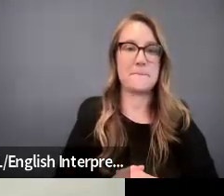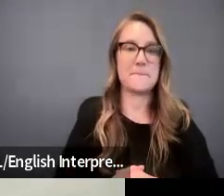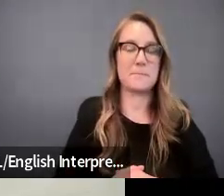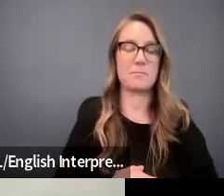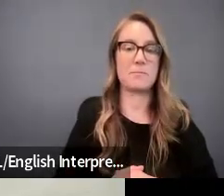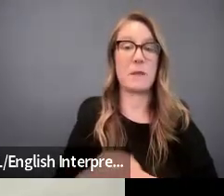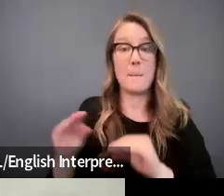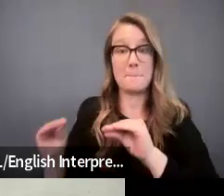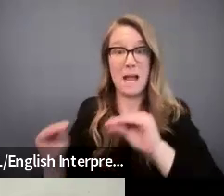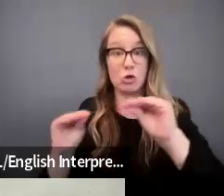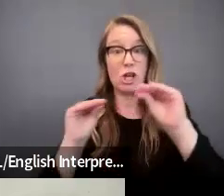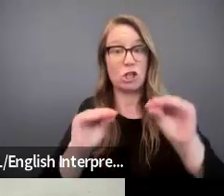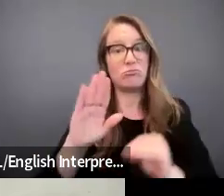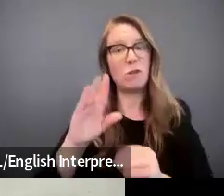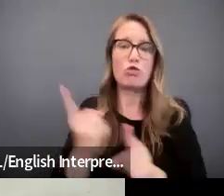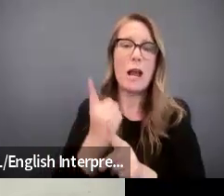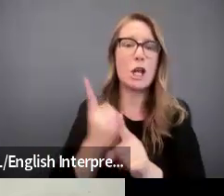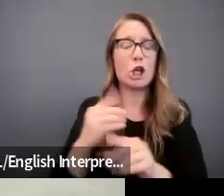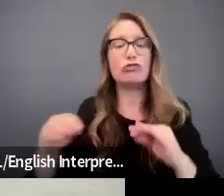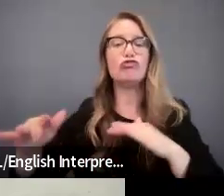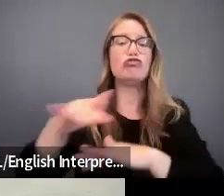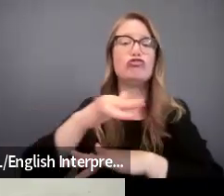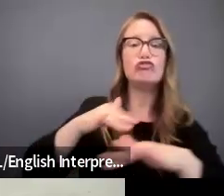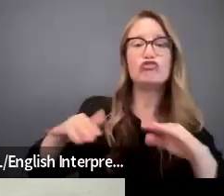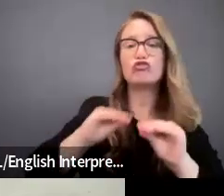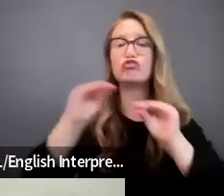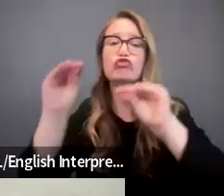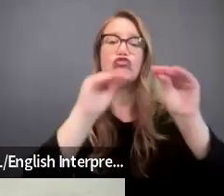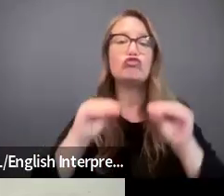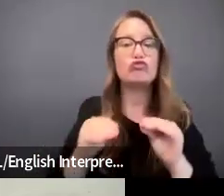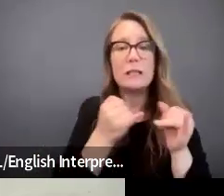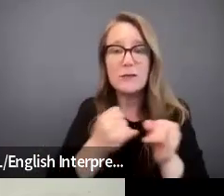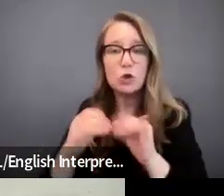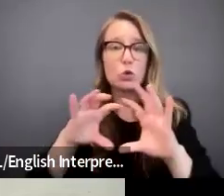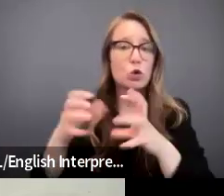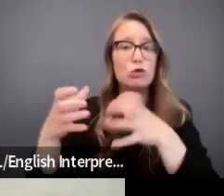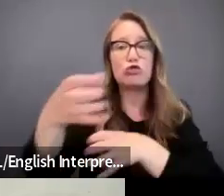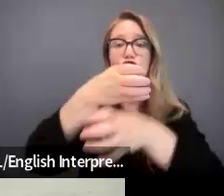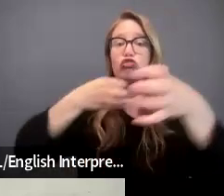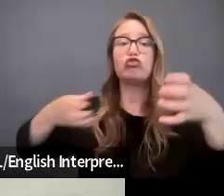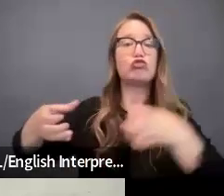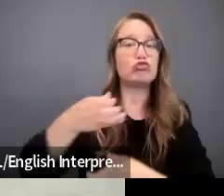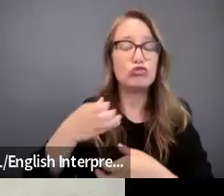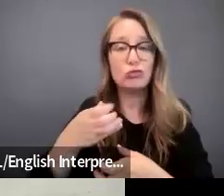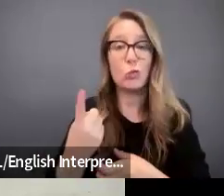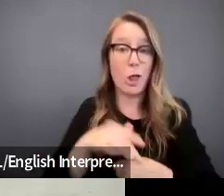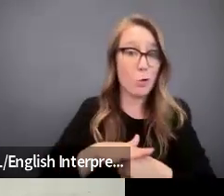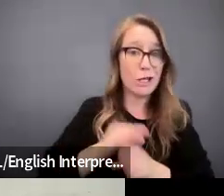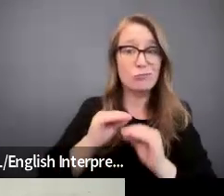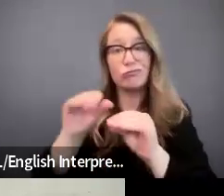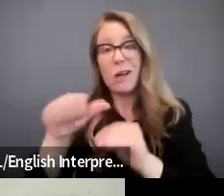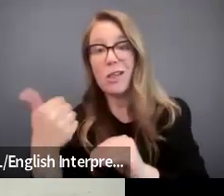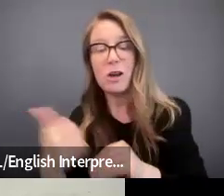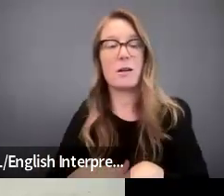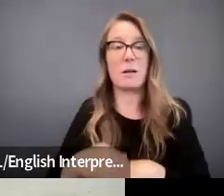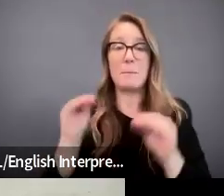While migration is the regular movement of individuals or groups from one location to another, and